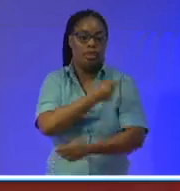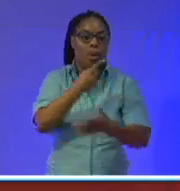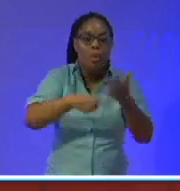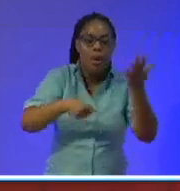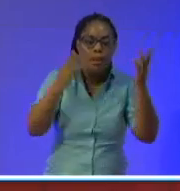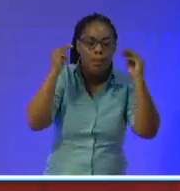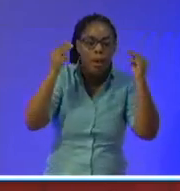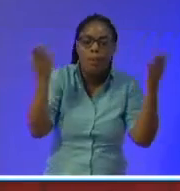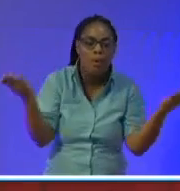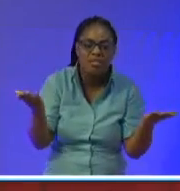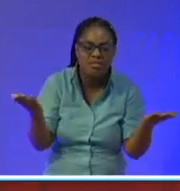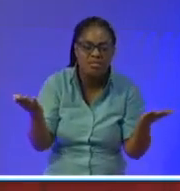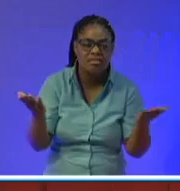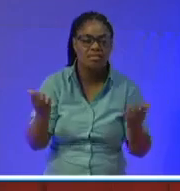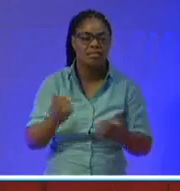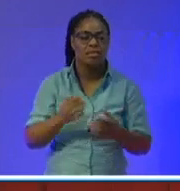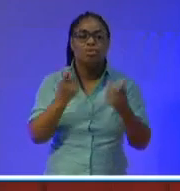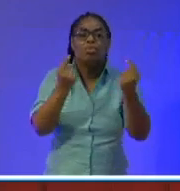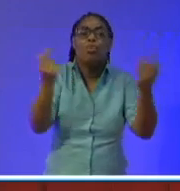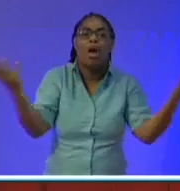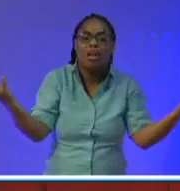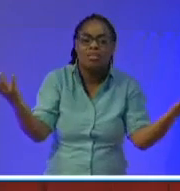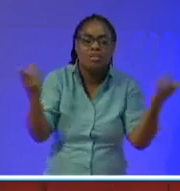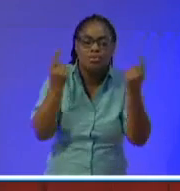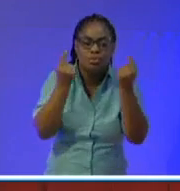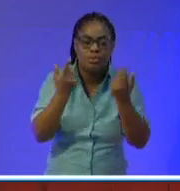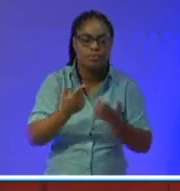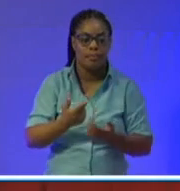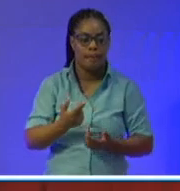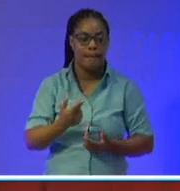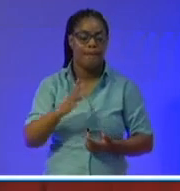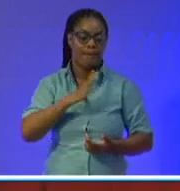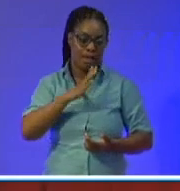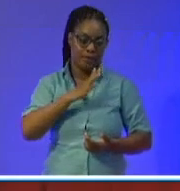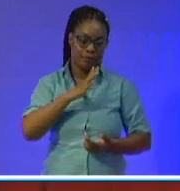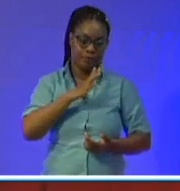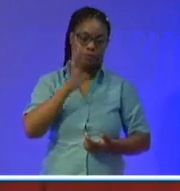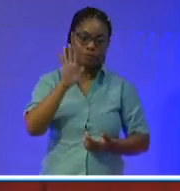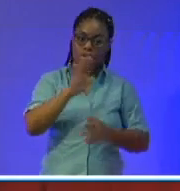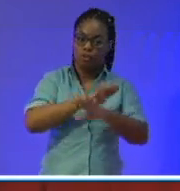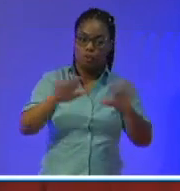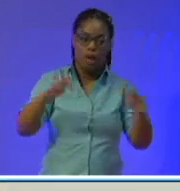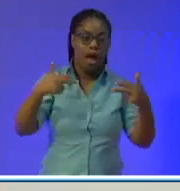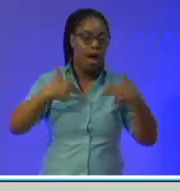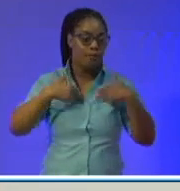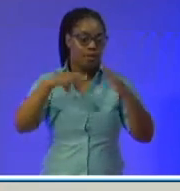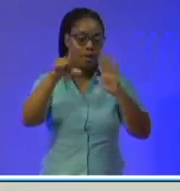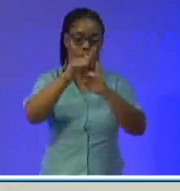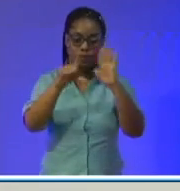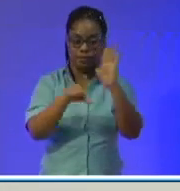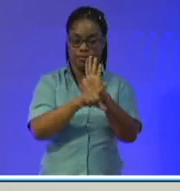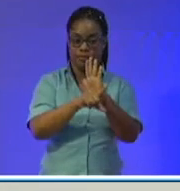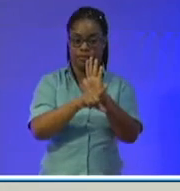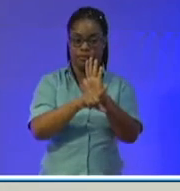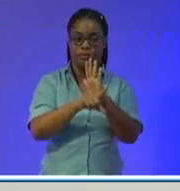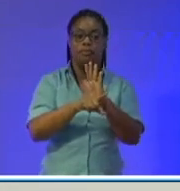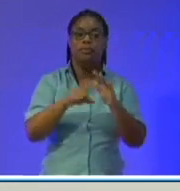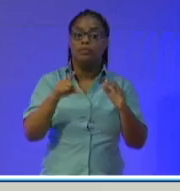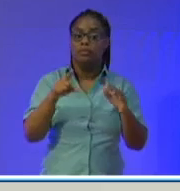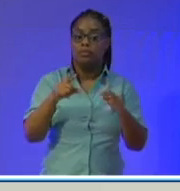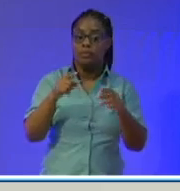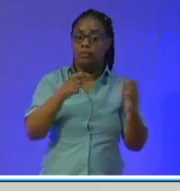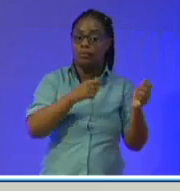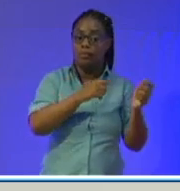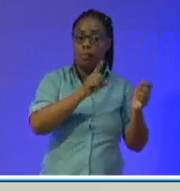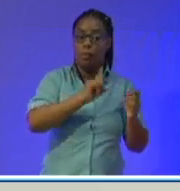so whether there are any legal repercussions, we have been looking at that because those same reports did come to us.